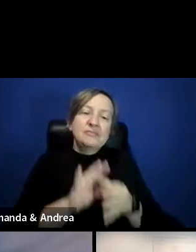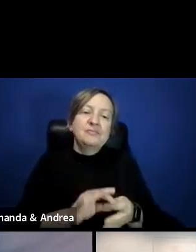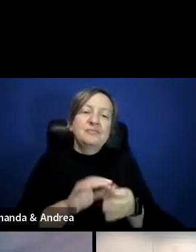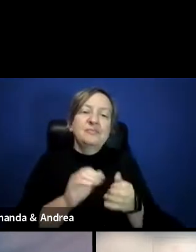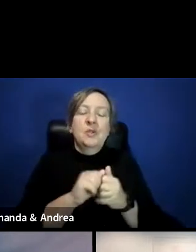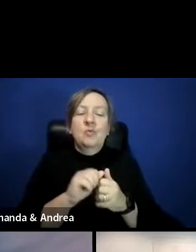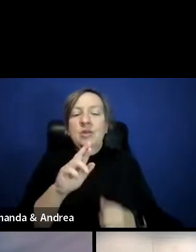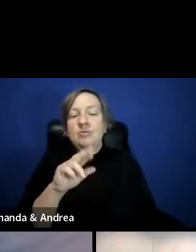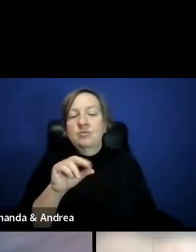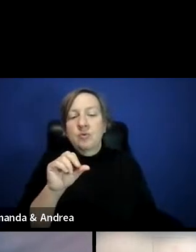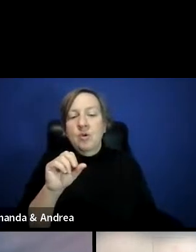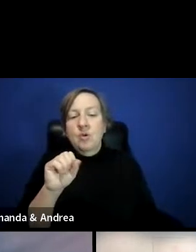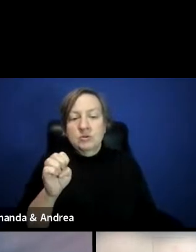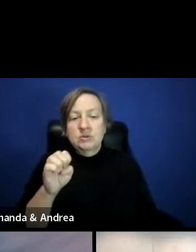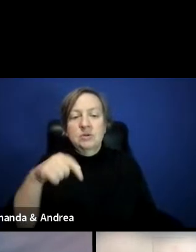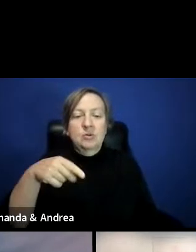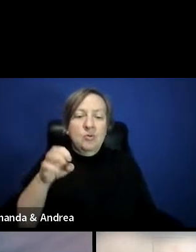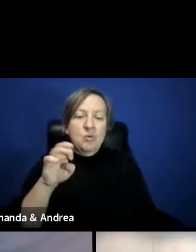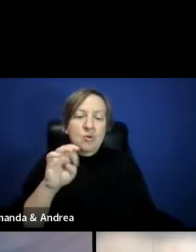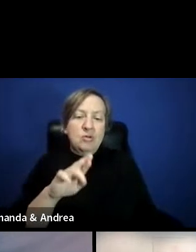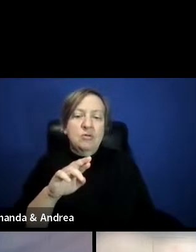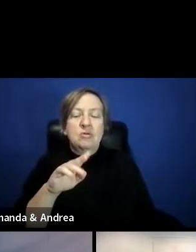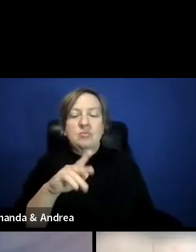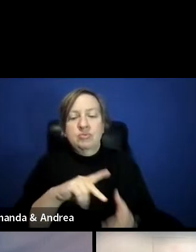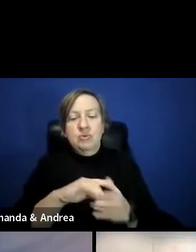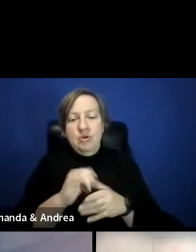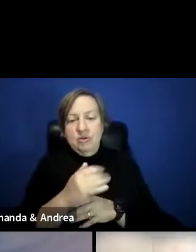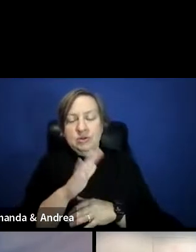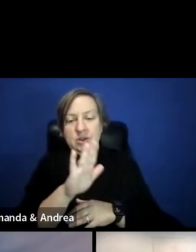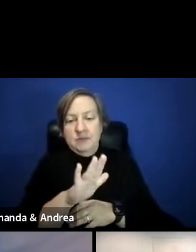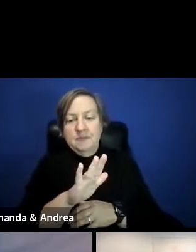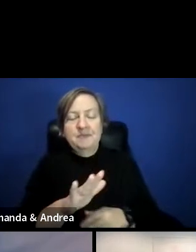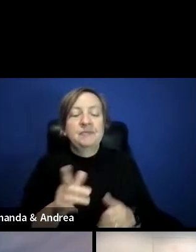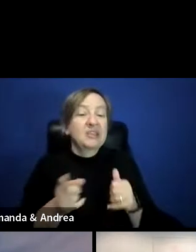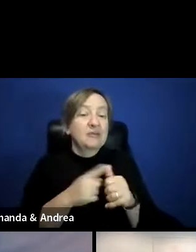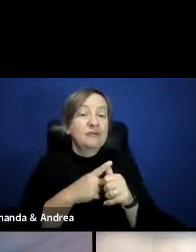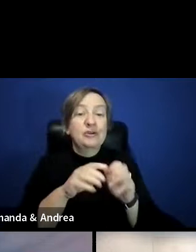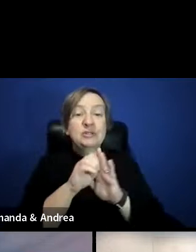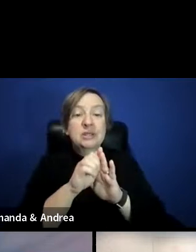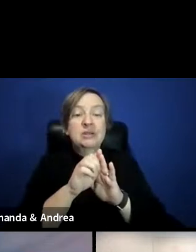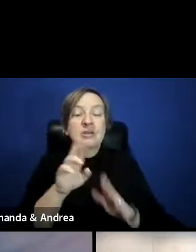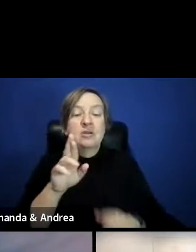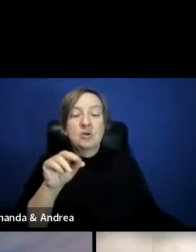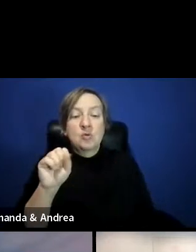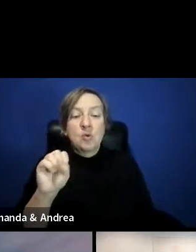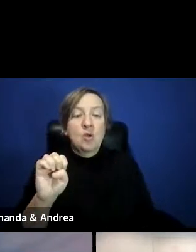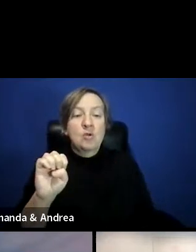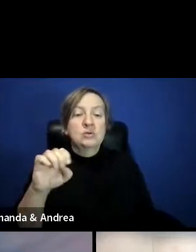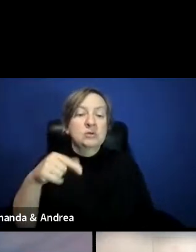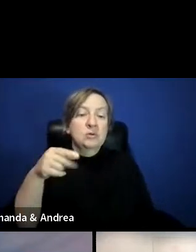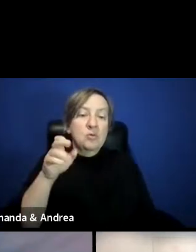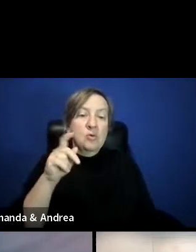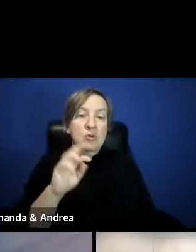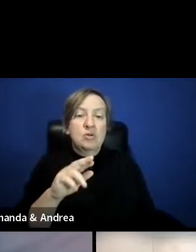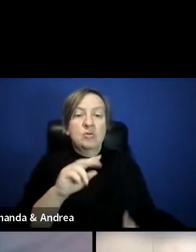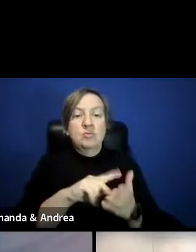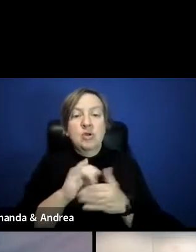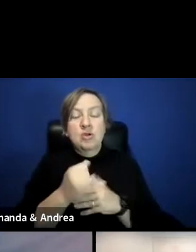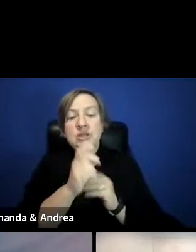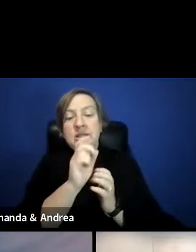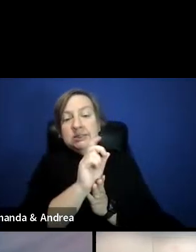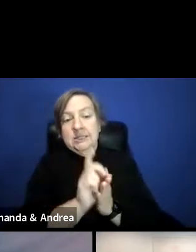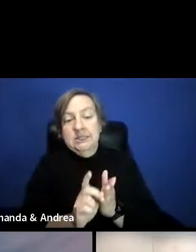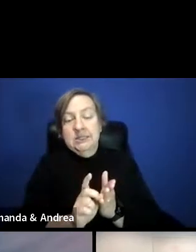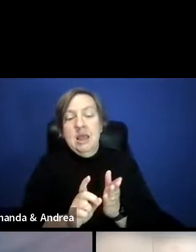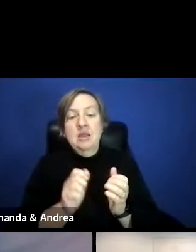Rose Quarter project. So first example would be the Rose Quarter project's design evolution with